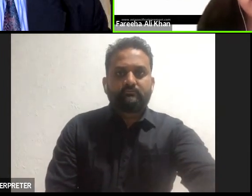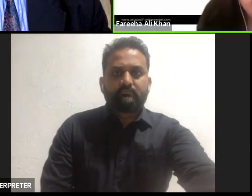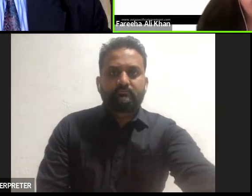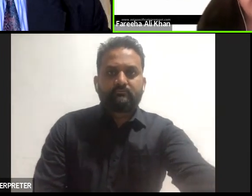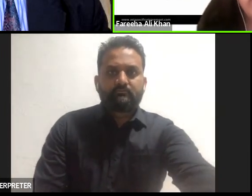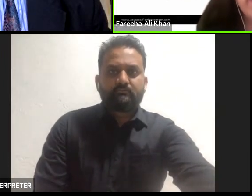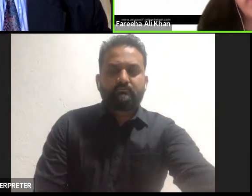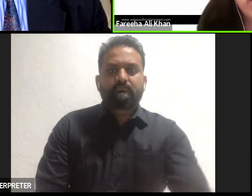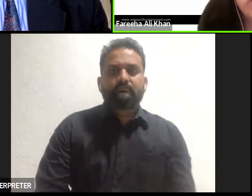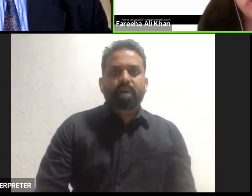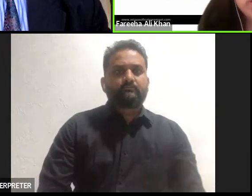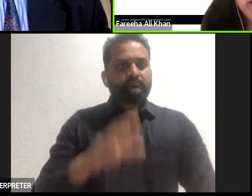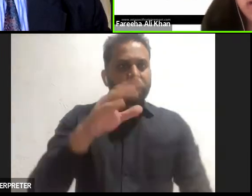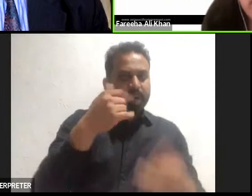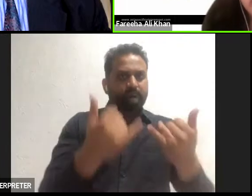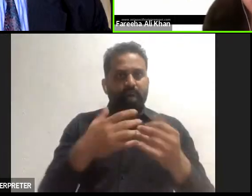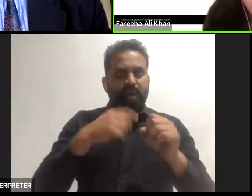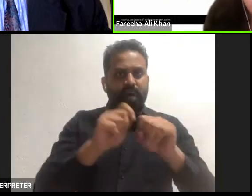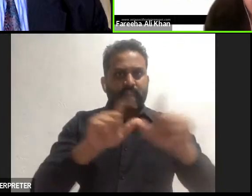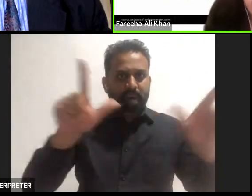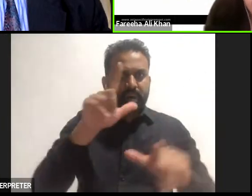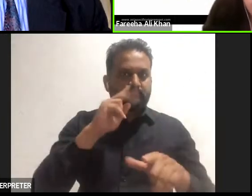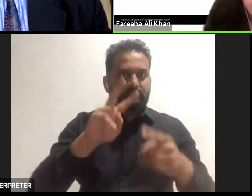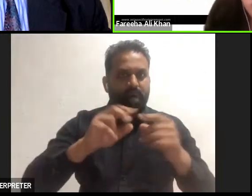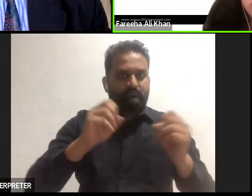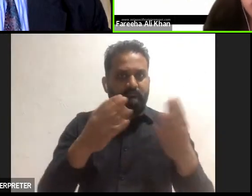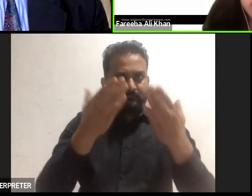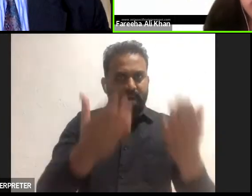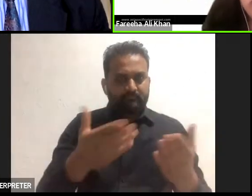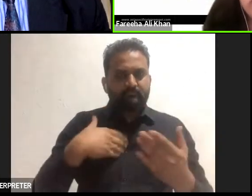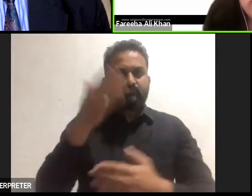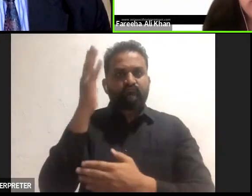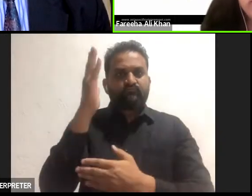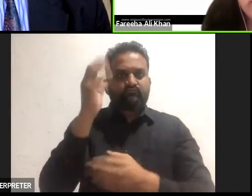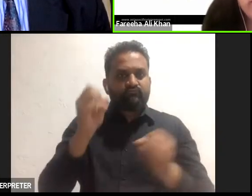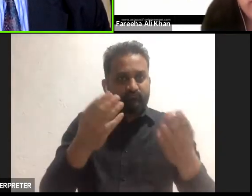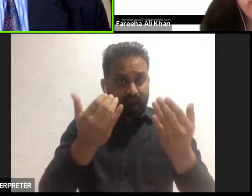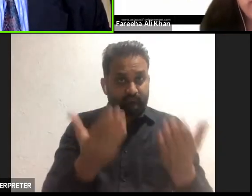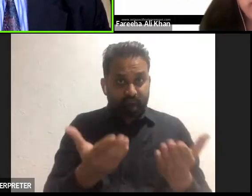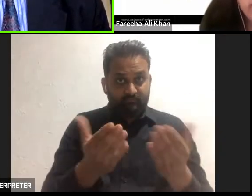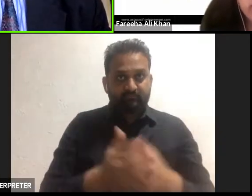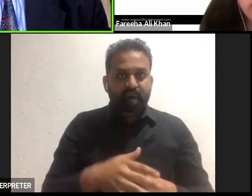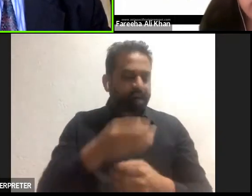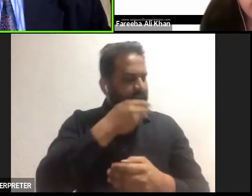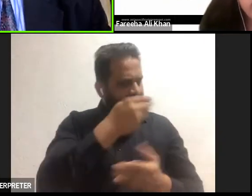Sir, since now we're live, with your permission, I'd like to start the session. Please.